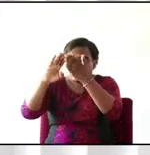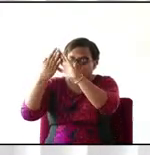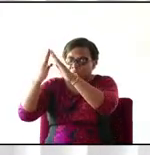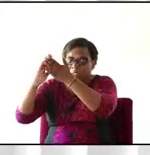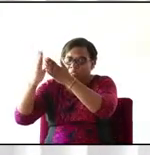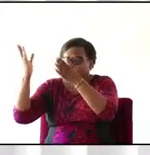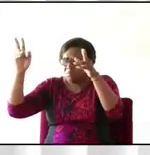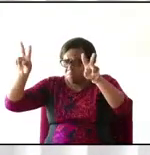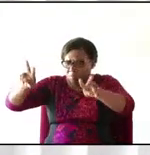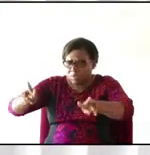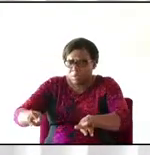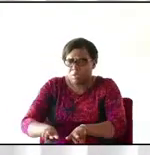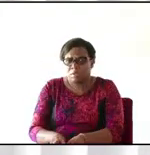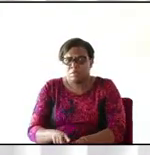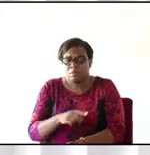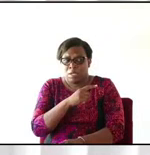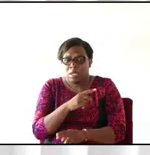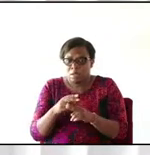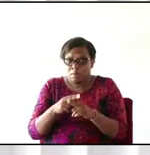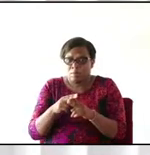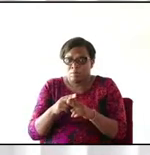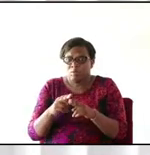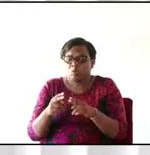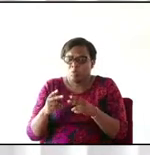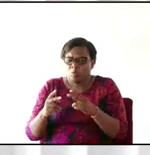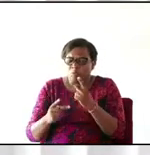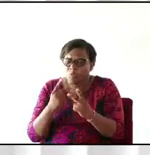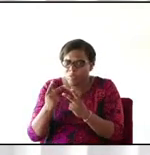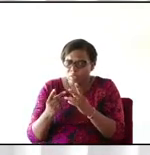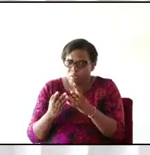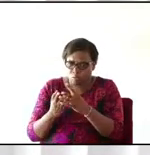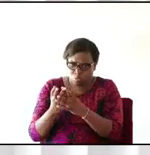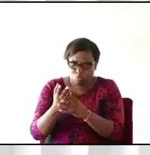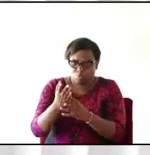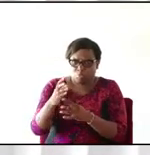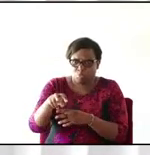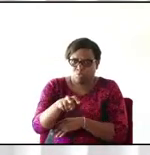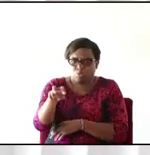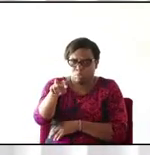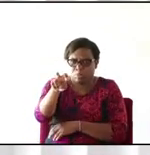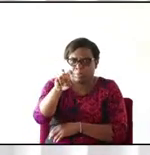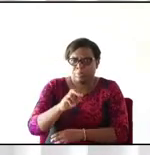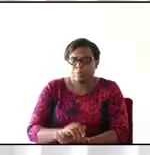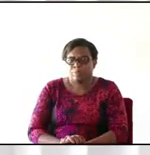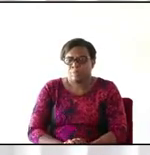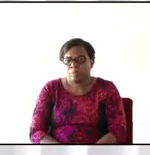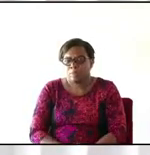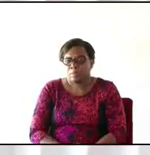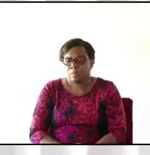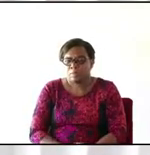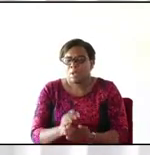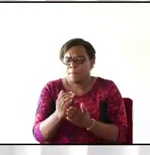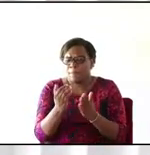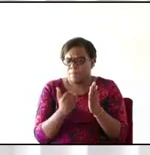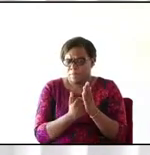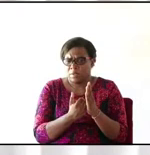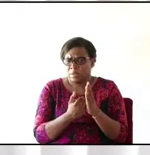villages that he was about to later pass through. A text like